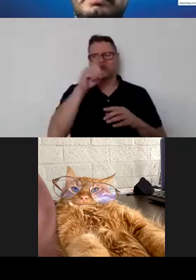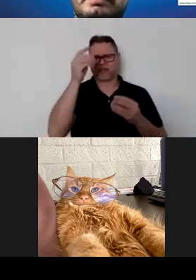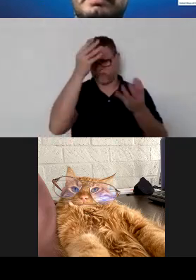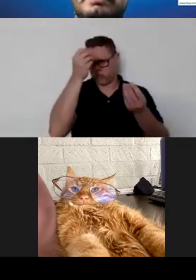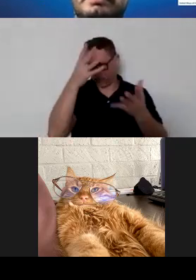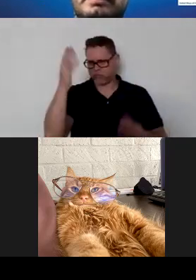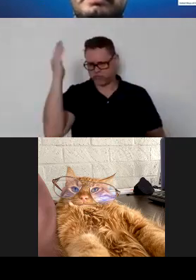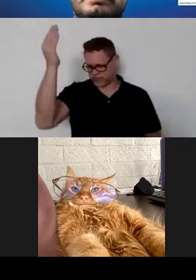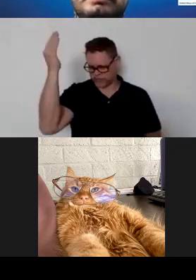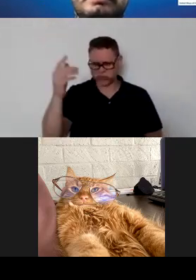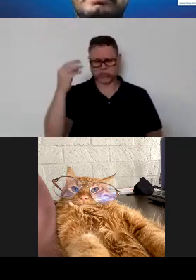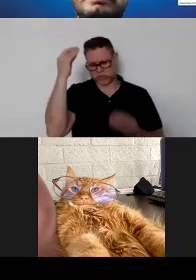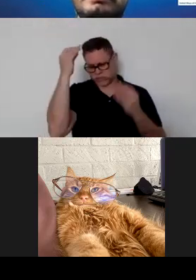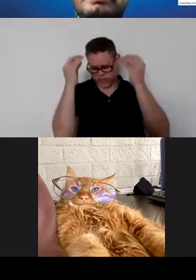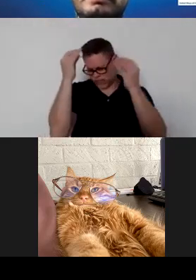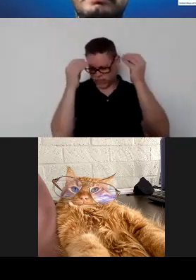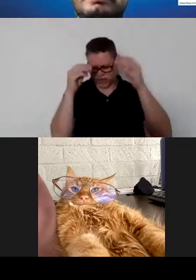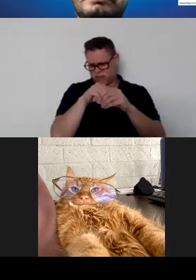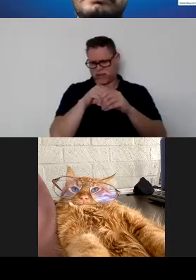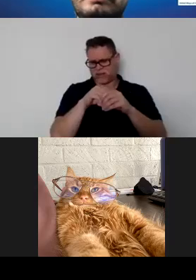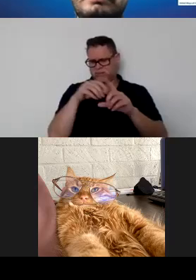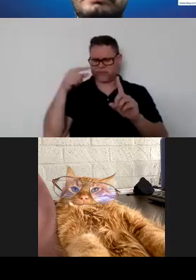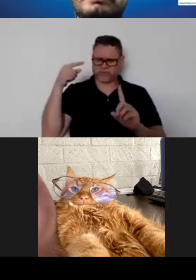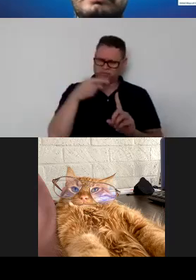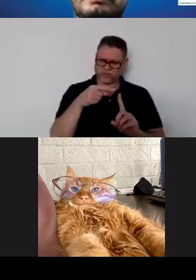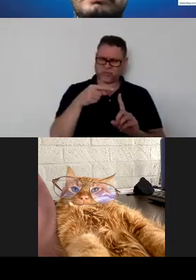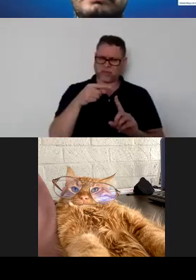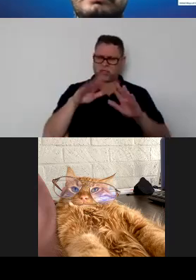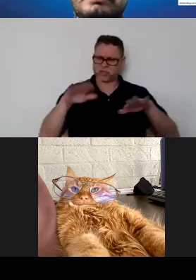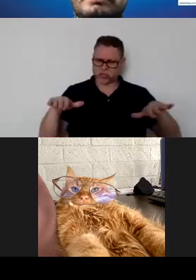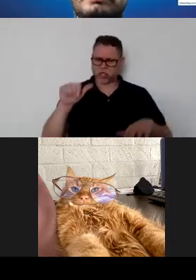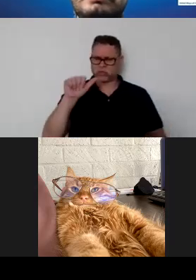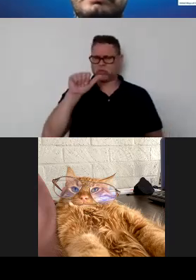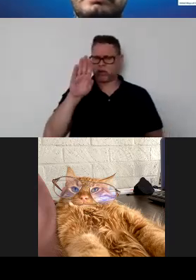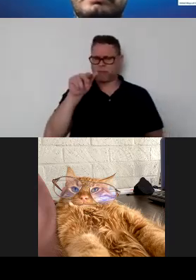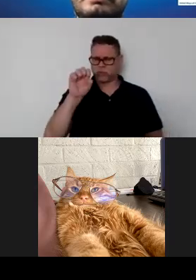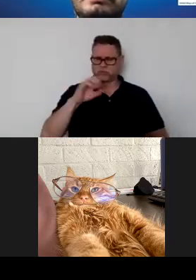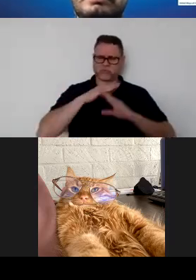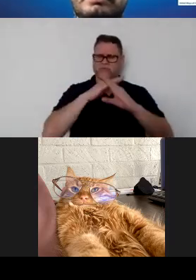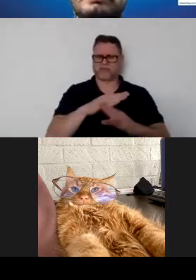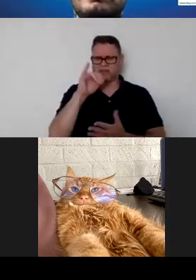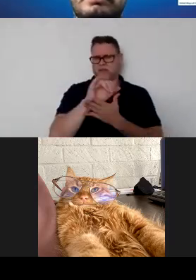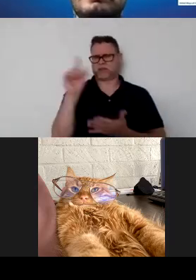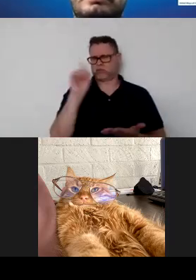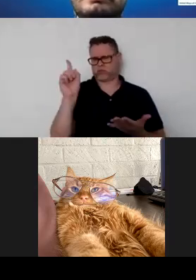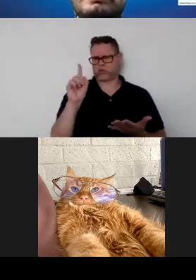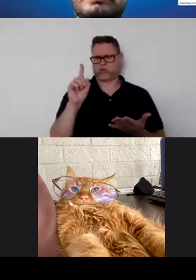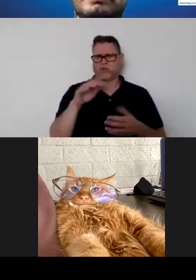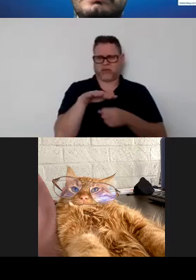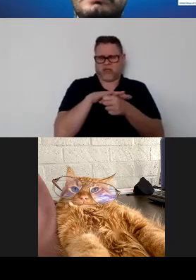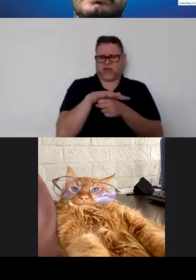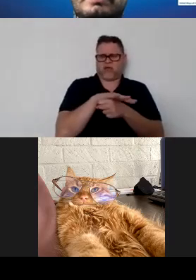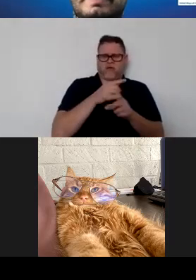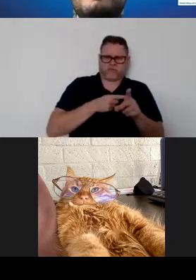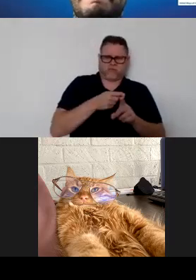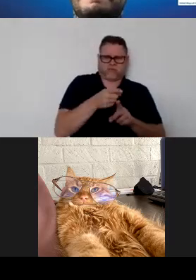presentation, and just thinking about it in the context of child abuse prevention, because that's the kind of the area that I'm